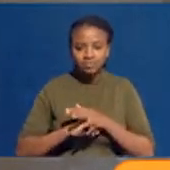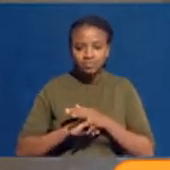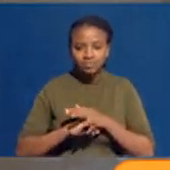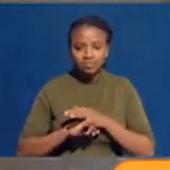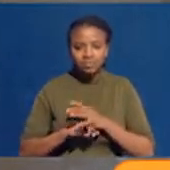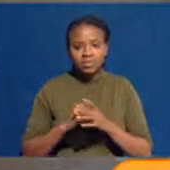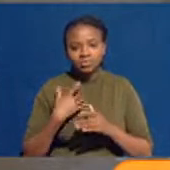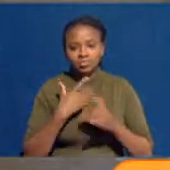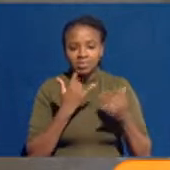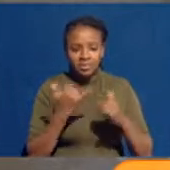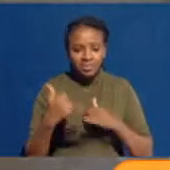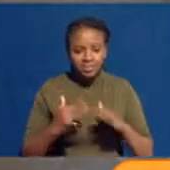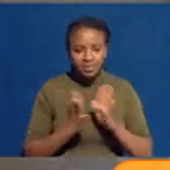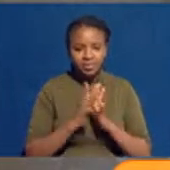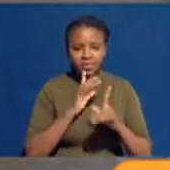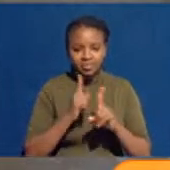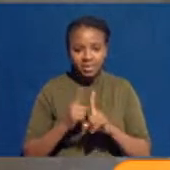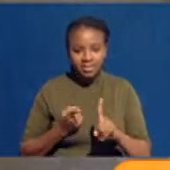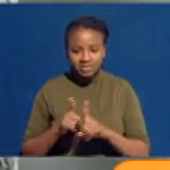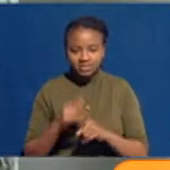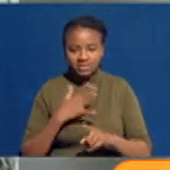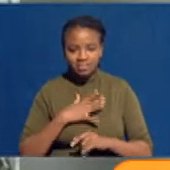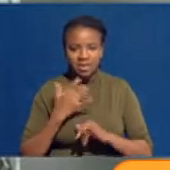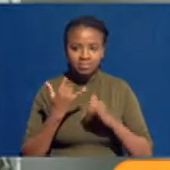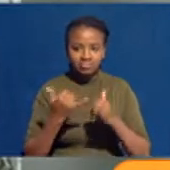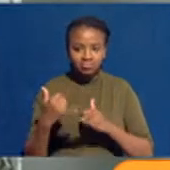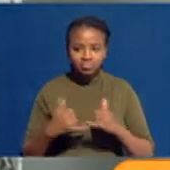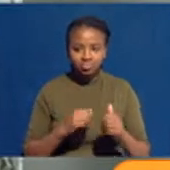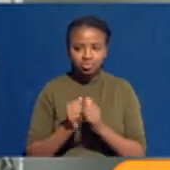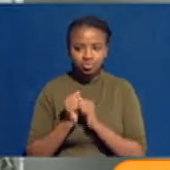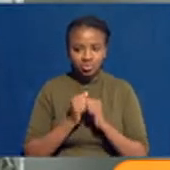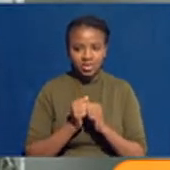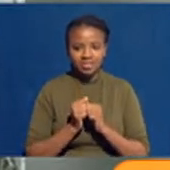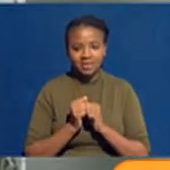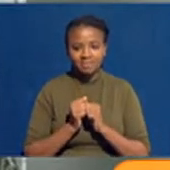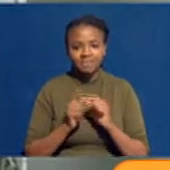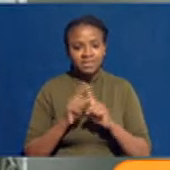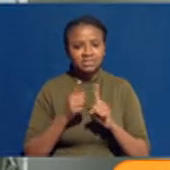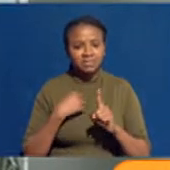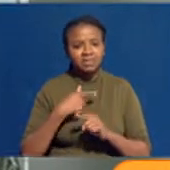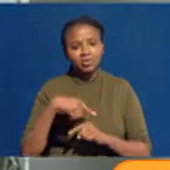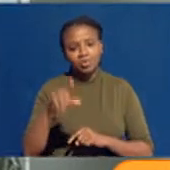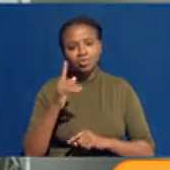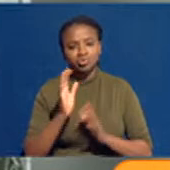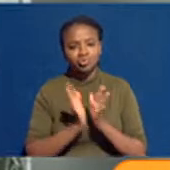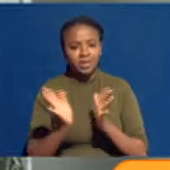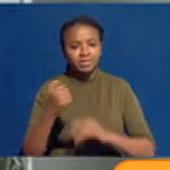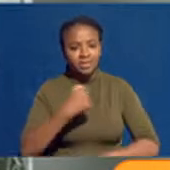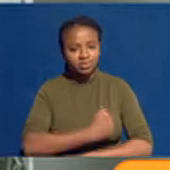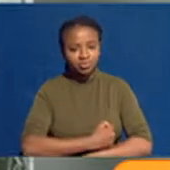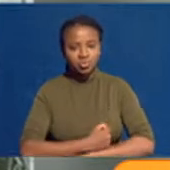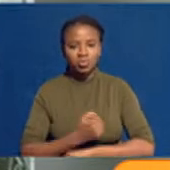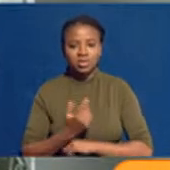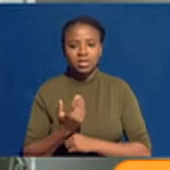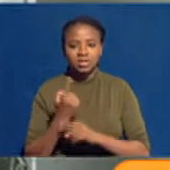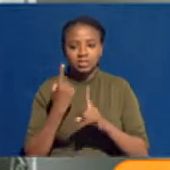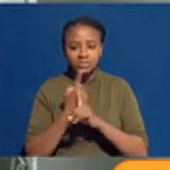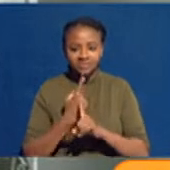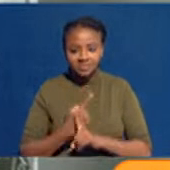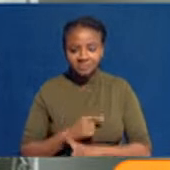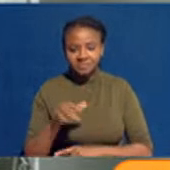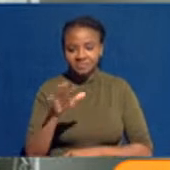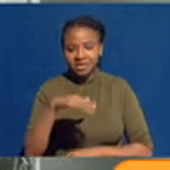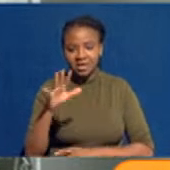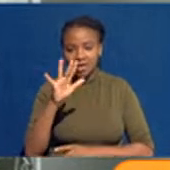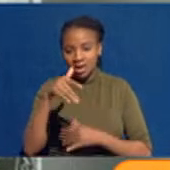to hang out with my brother and sister in their science projects. And I did go to Chicago Public Schools. I went to Chicago Public Schools in Woodlawn,